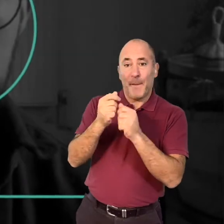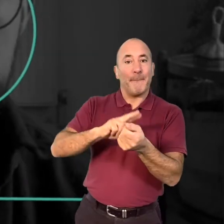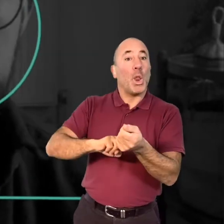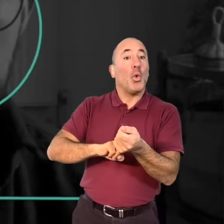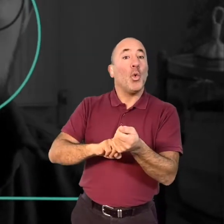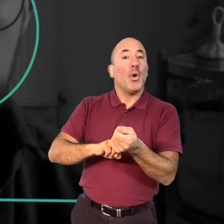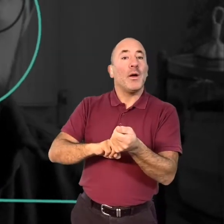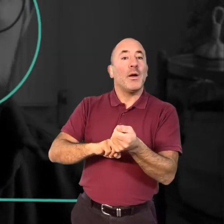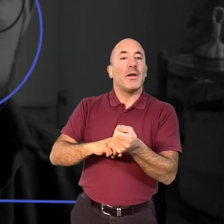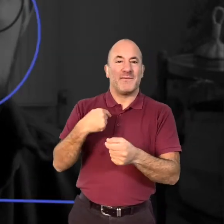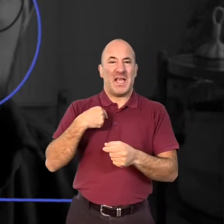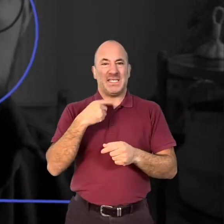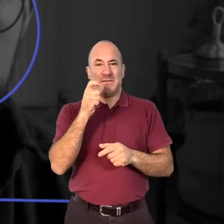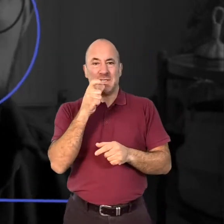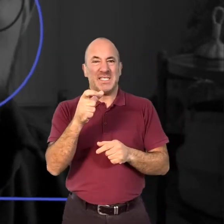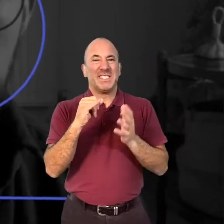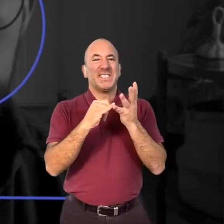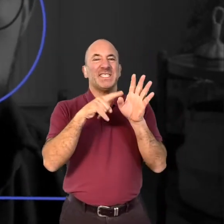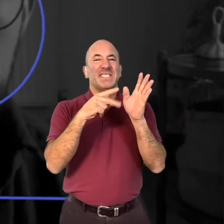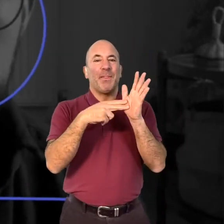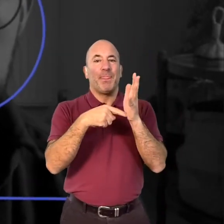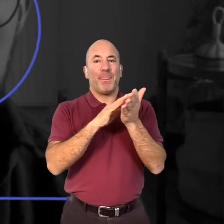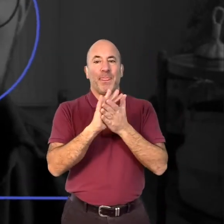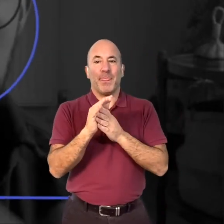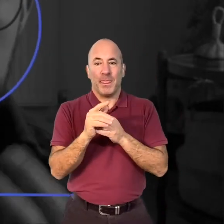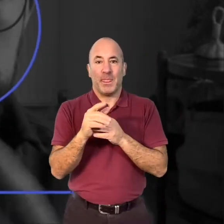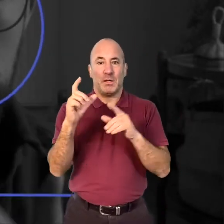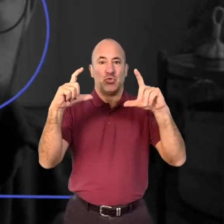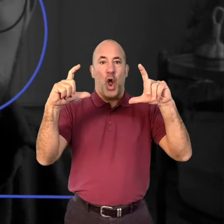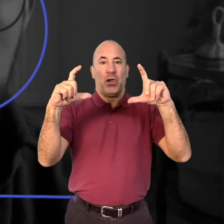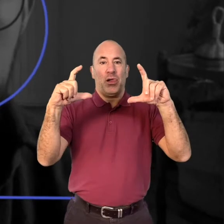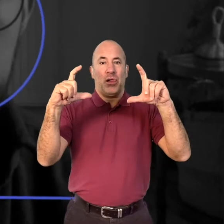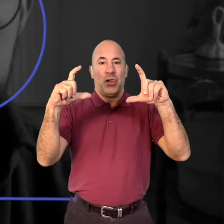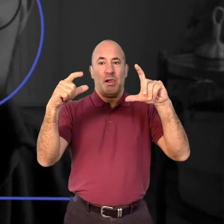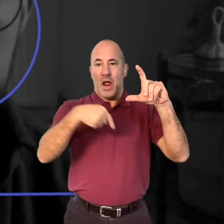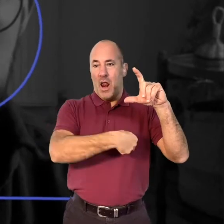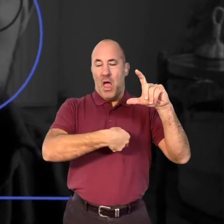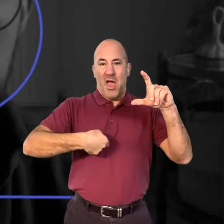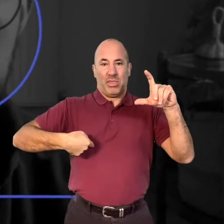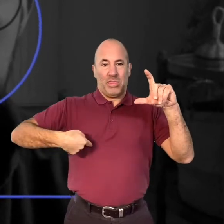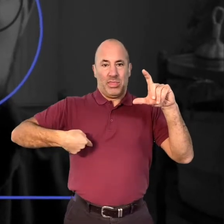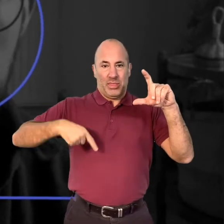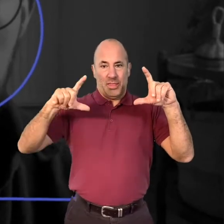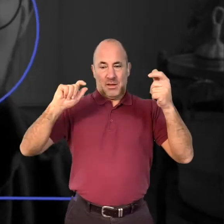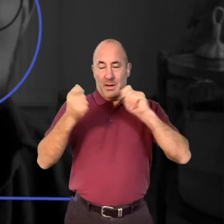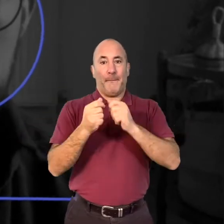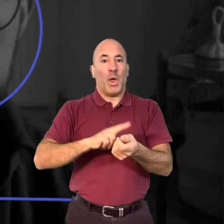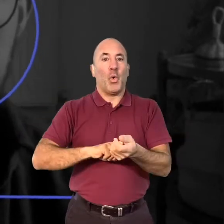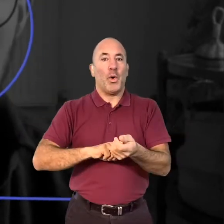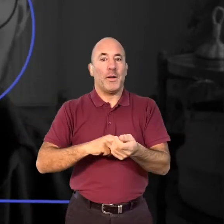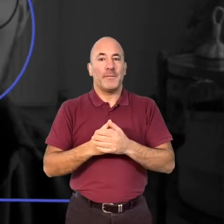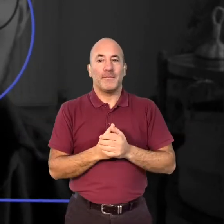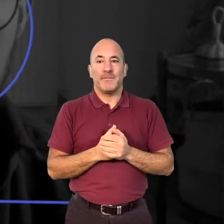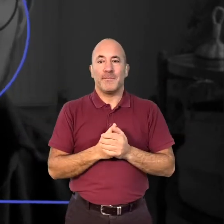say synth, it will turn the circle and the line across my